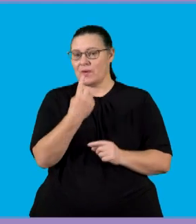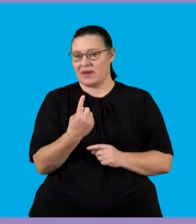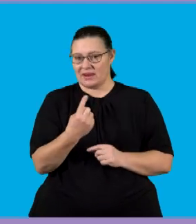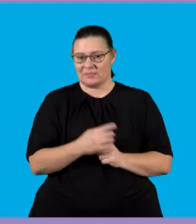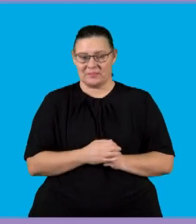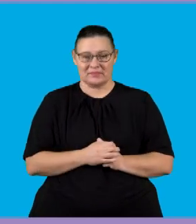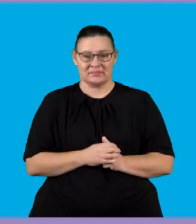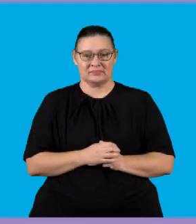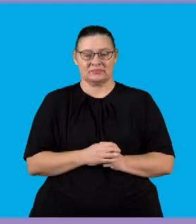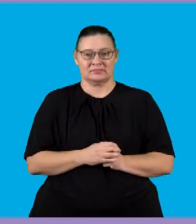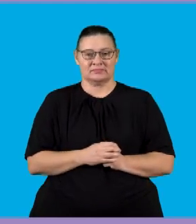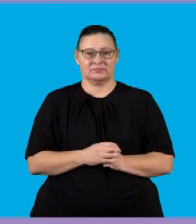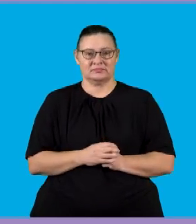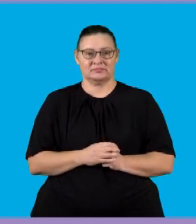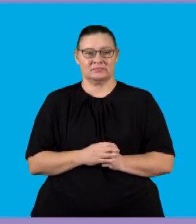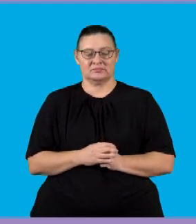1.